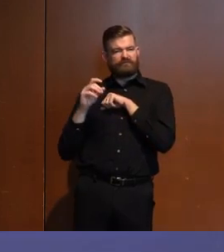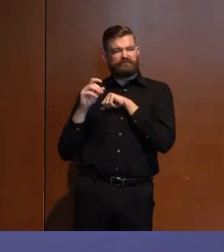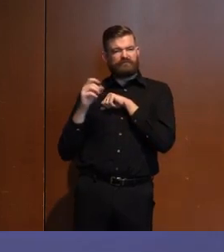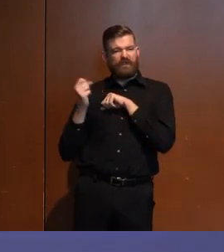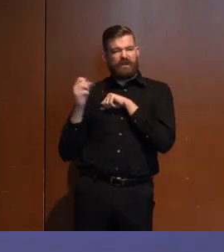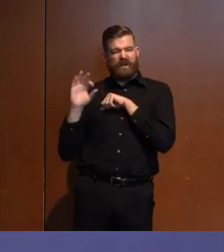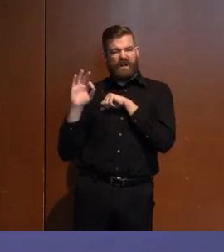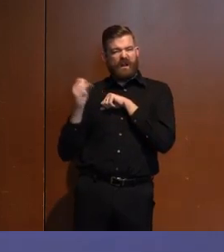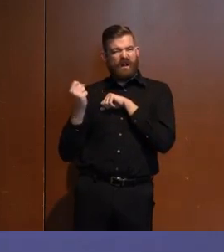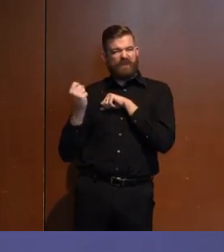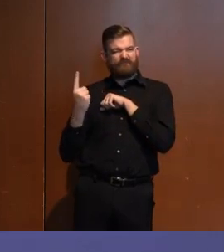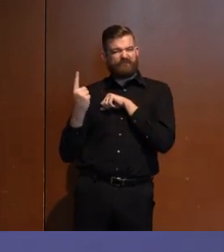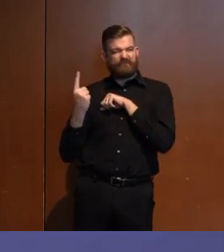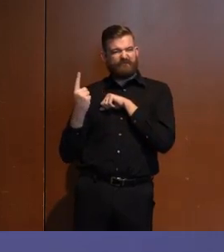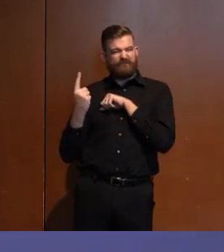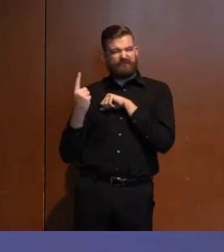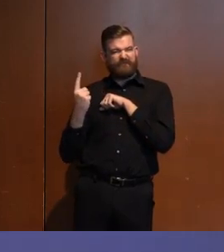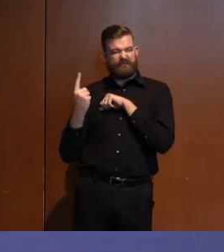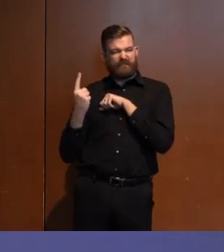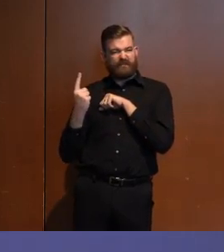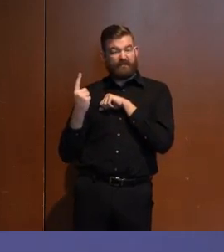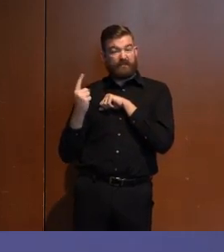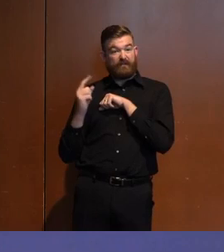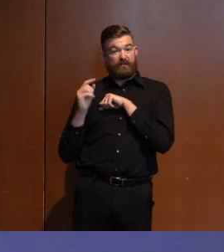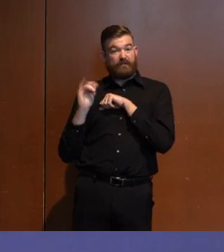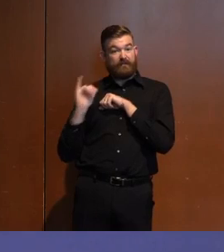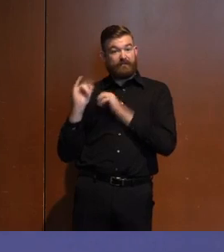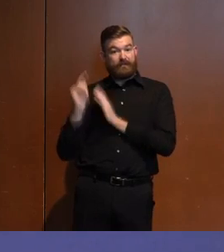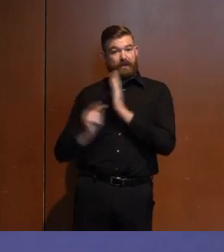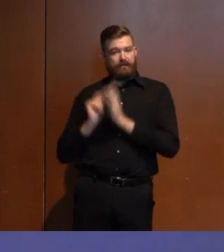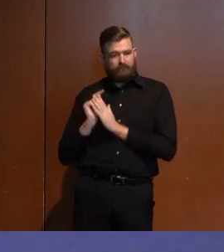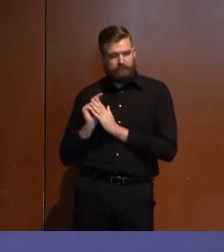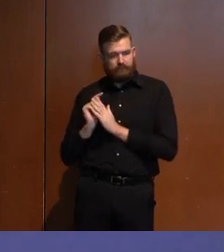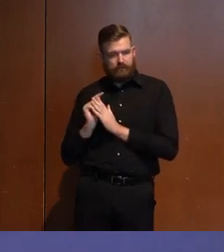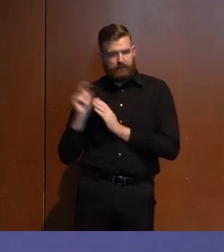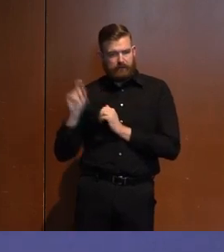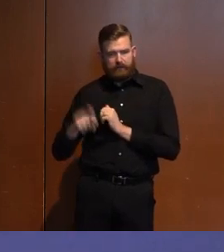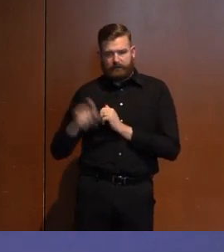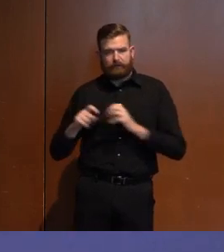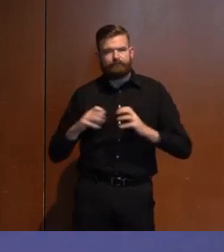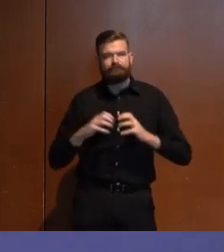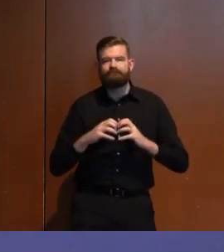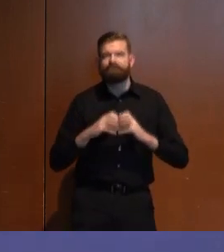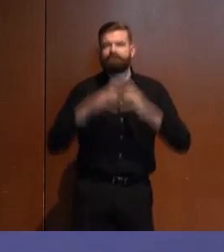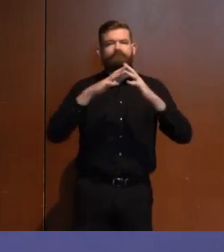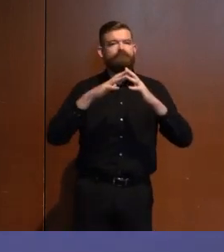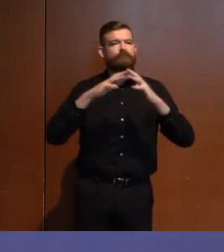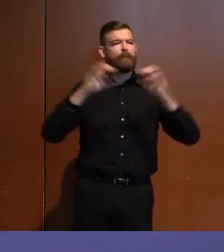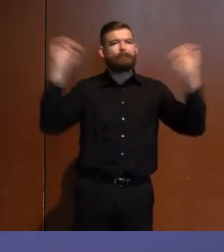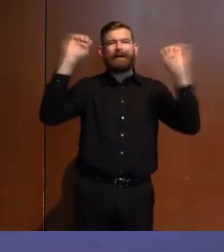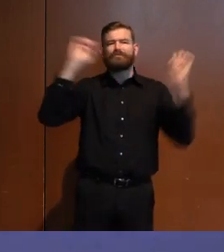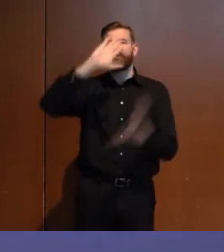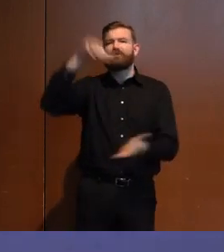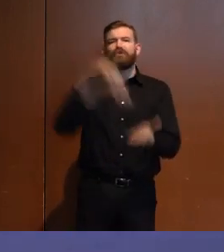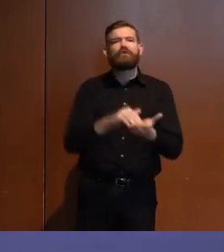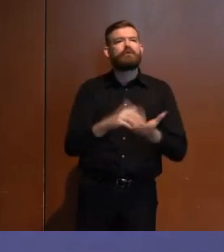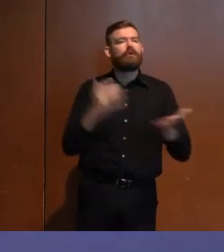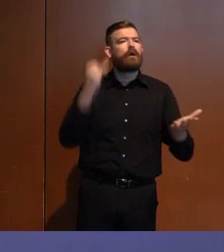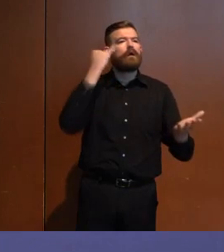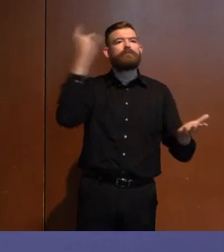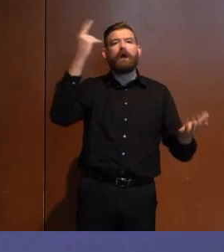is the home for the Office of Emergency Management and State Emergency Operations Center. It's not unique in